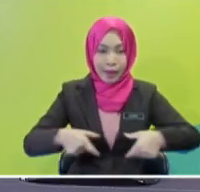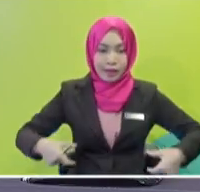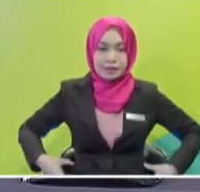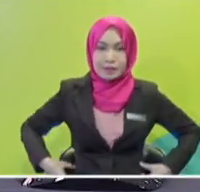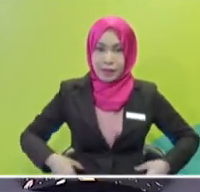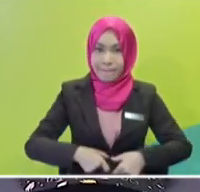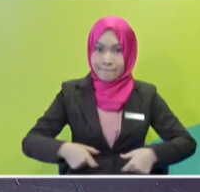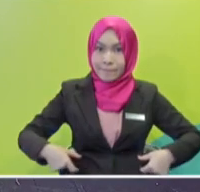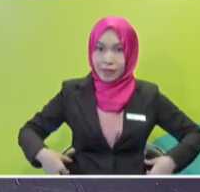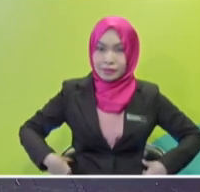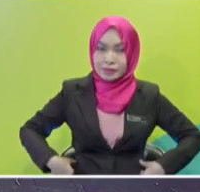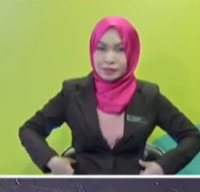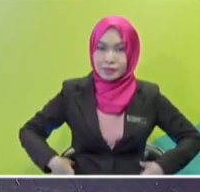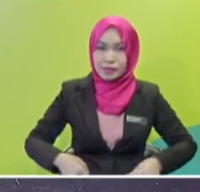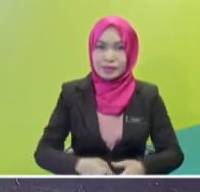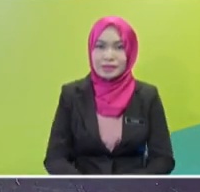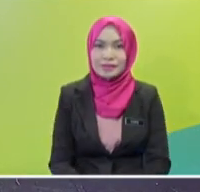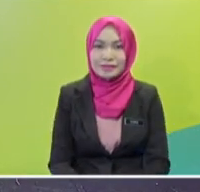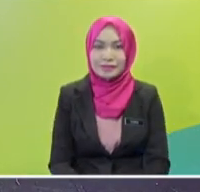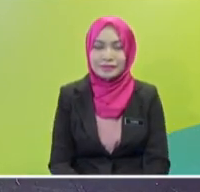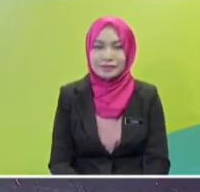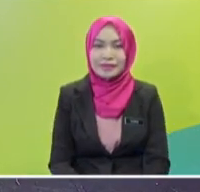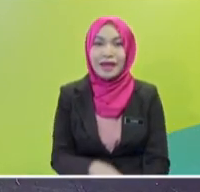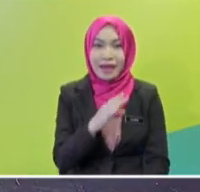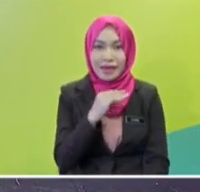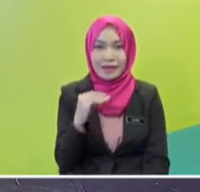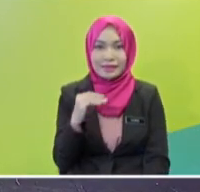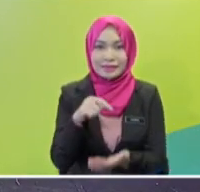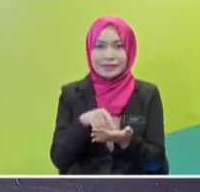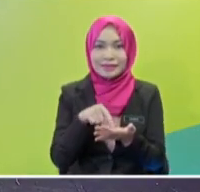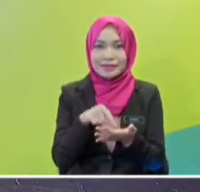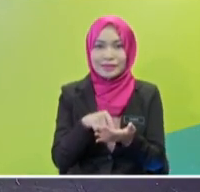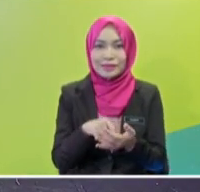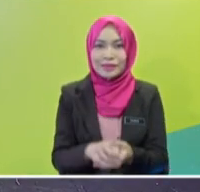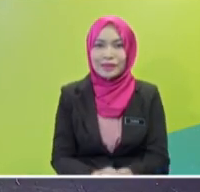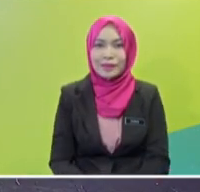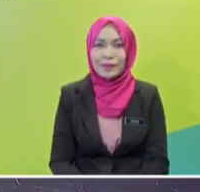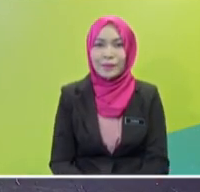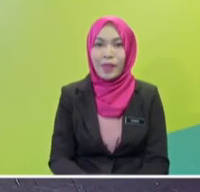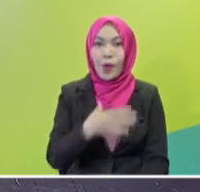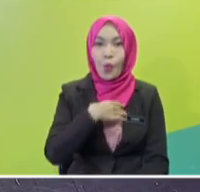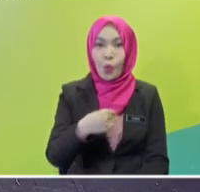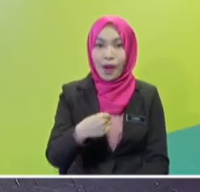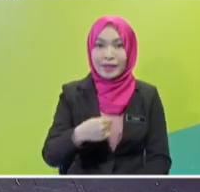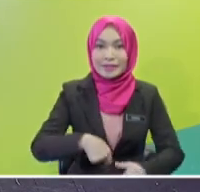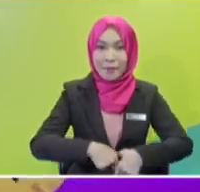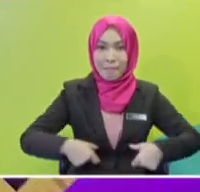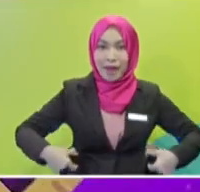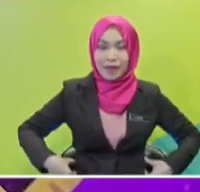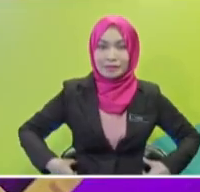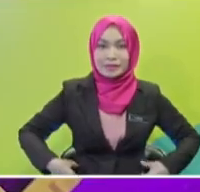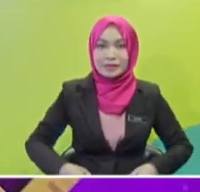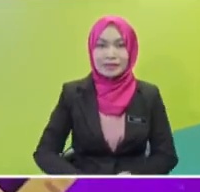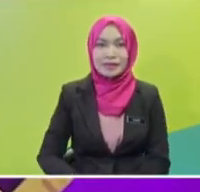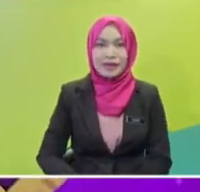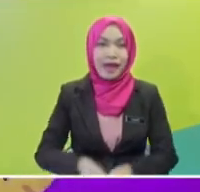Belts as well? Yeah, we have okay. belts. Okay, this one. Oh, this is a white belt. Wow. Yeah, we have